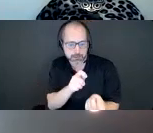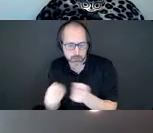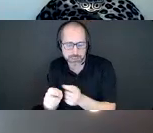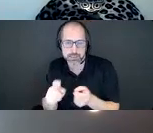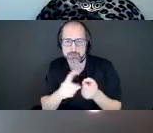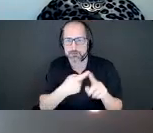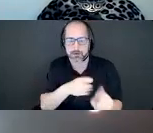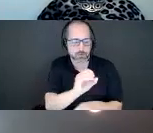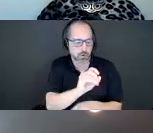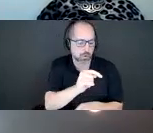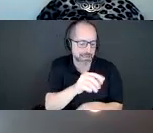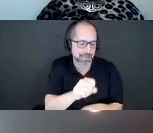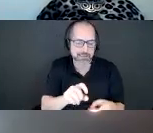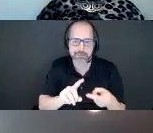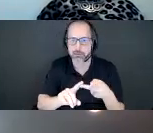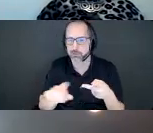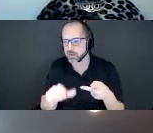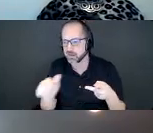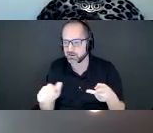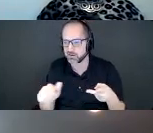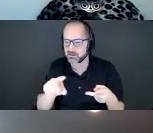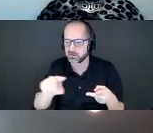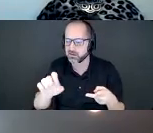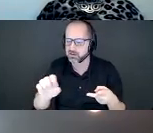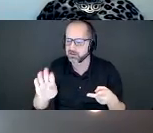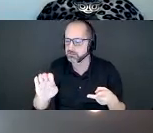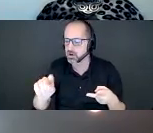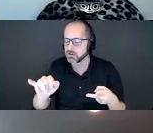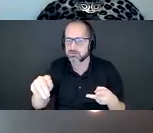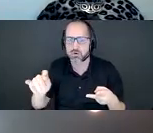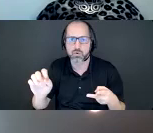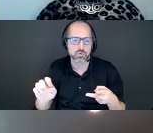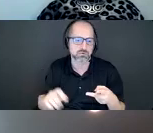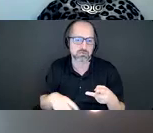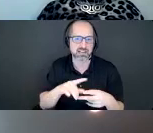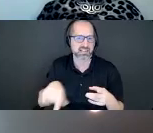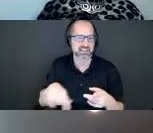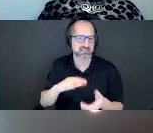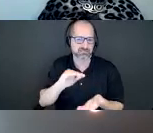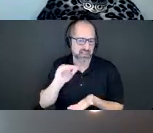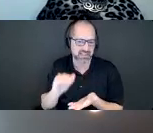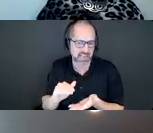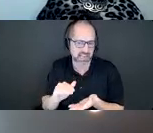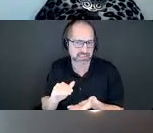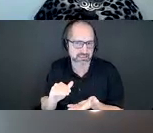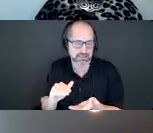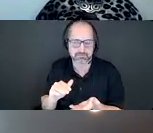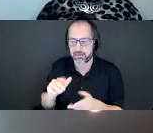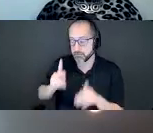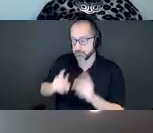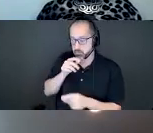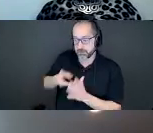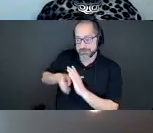Suboxone or buprenorphine, which is less likely to be diverted. It still is diverted, but it may be a